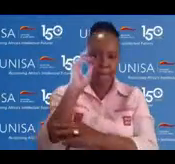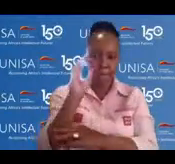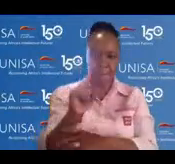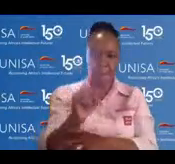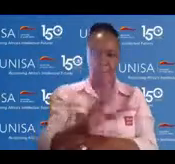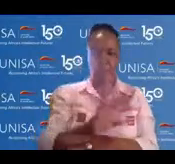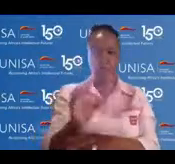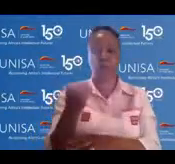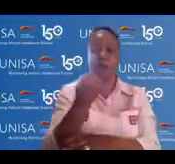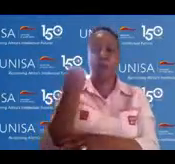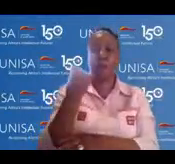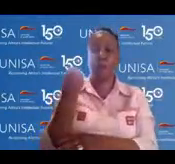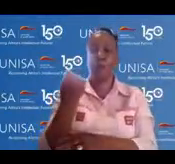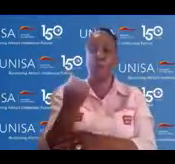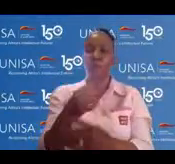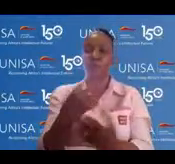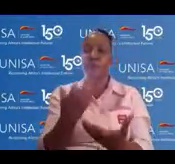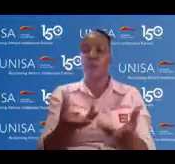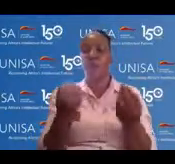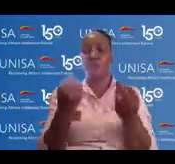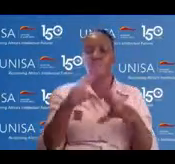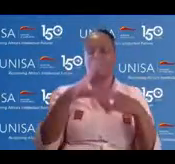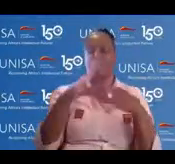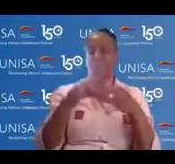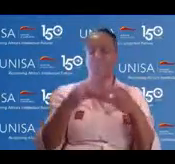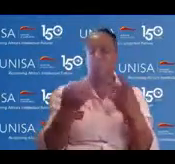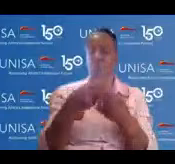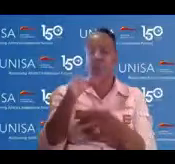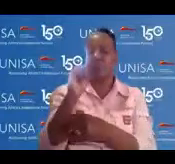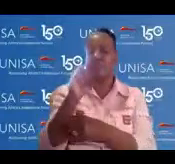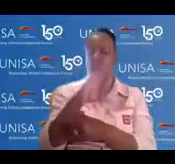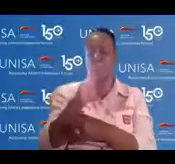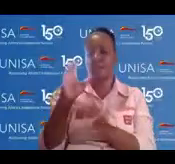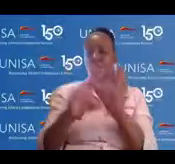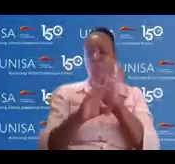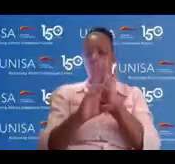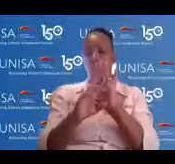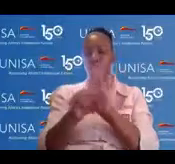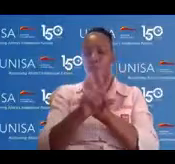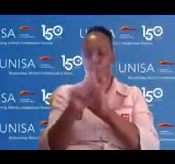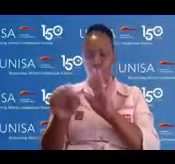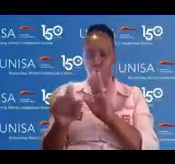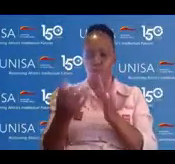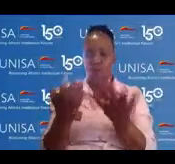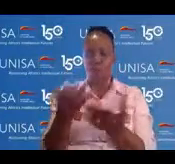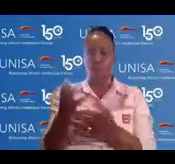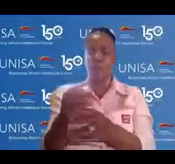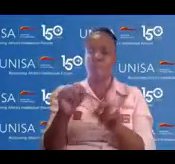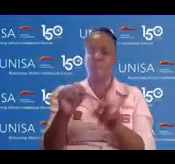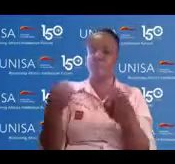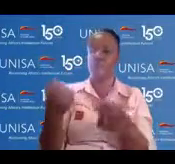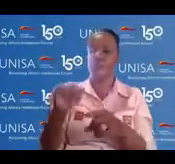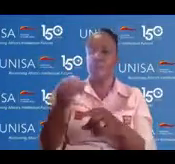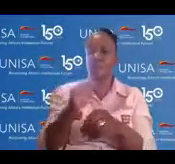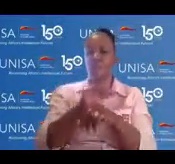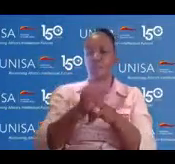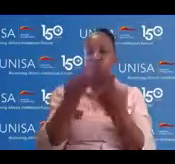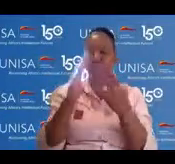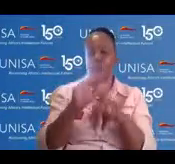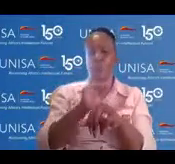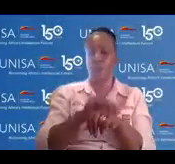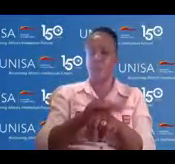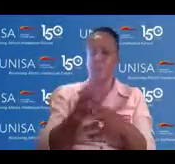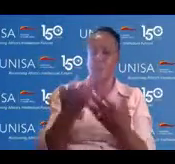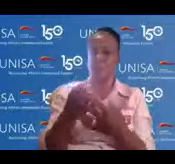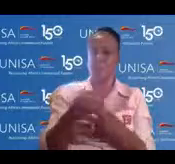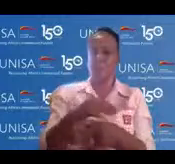have a member from the SRC there to represent you, alternatively a fellow student. And if you're not satisfied with the outcome,